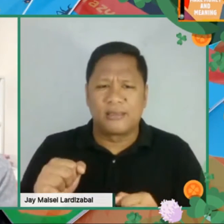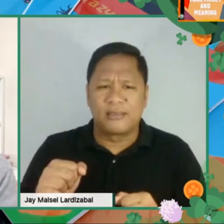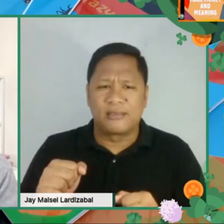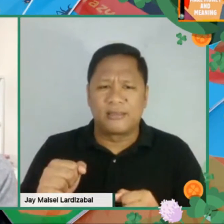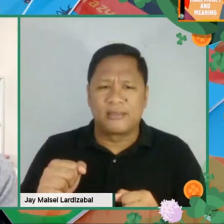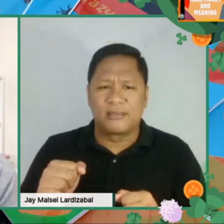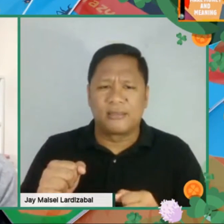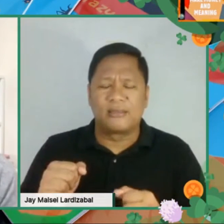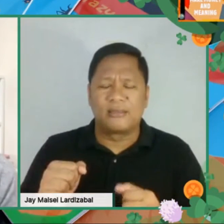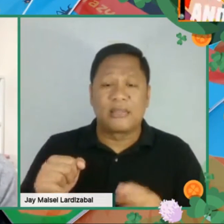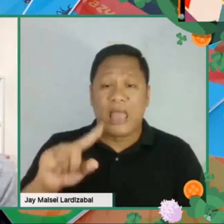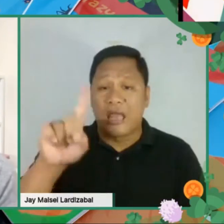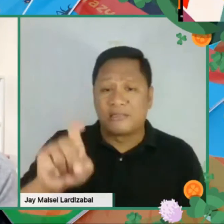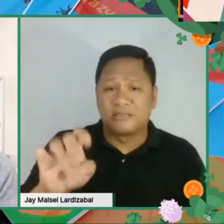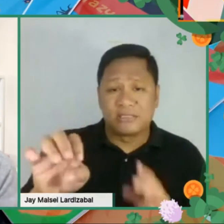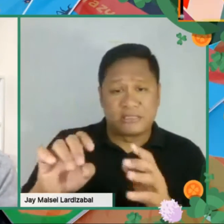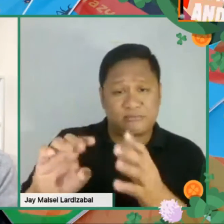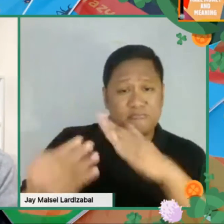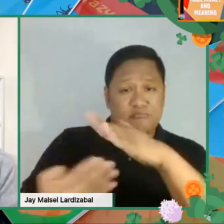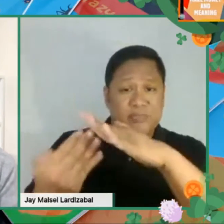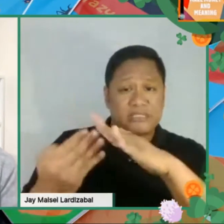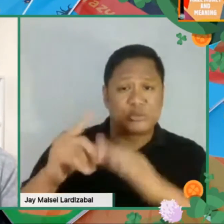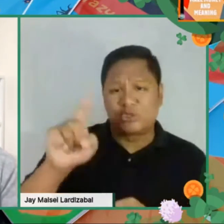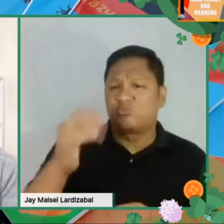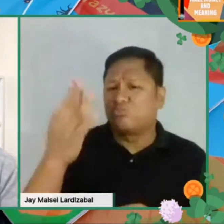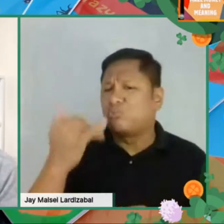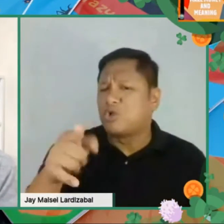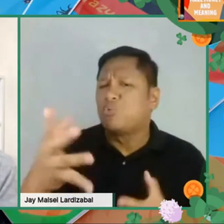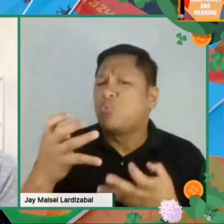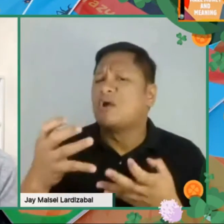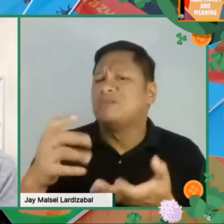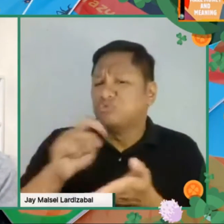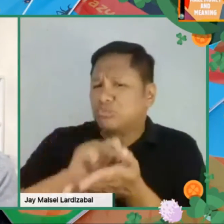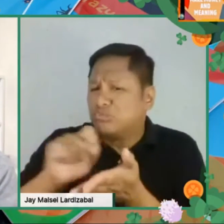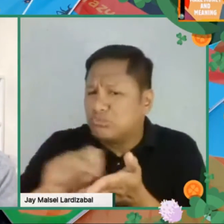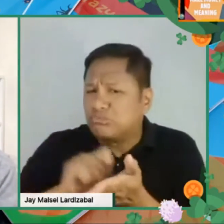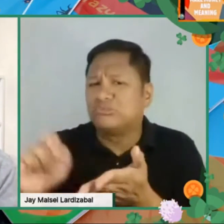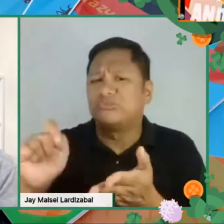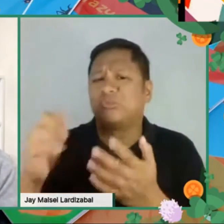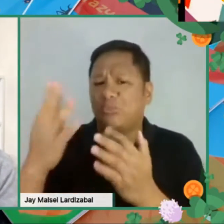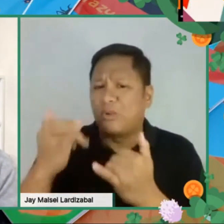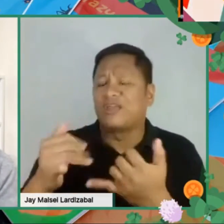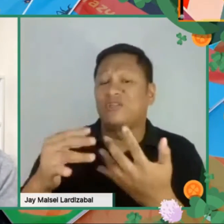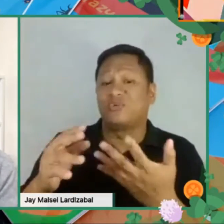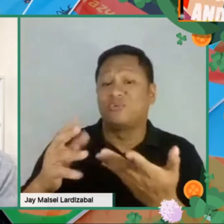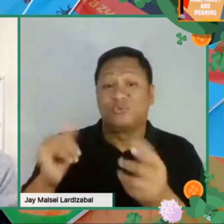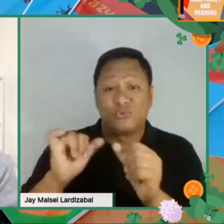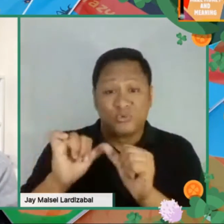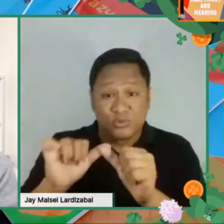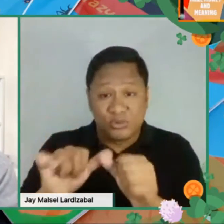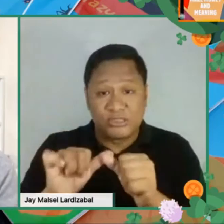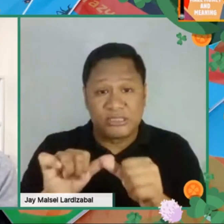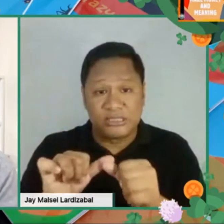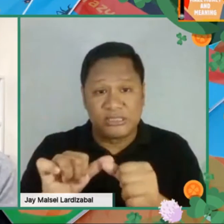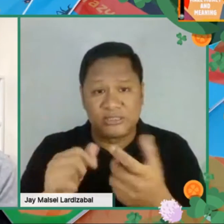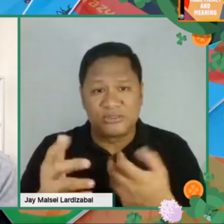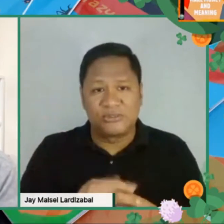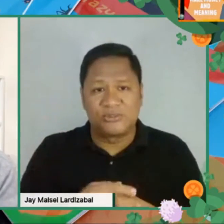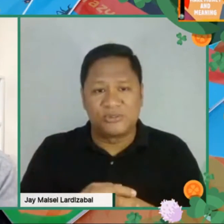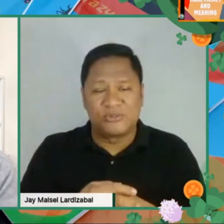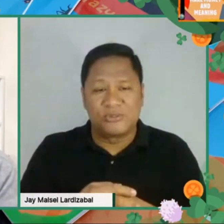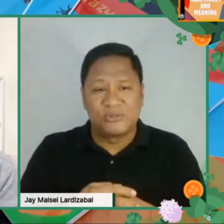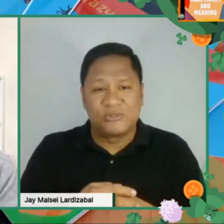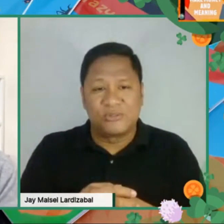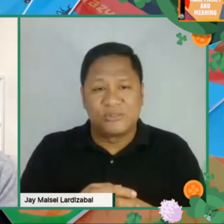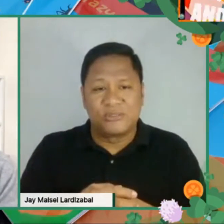you write? Why did I go through with this venture? And parang sa akin kasi